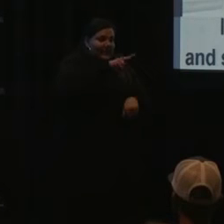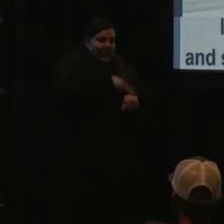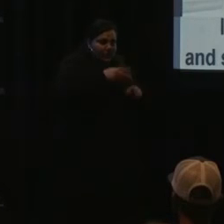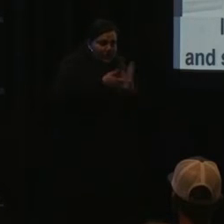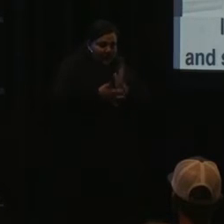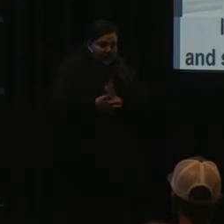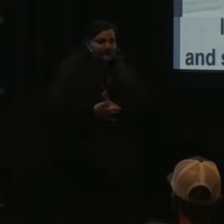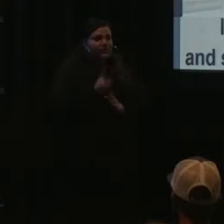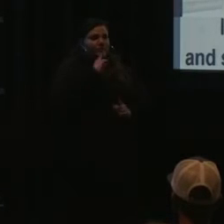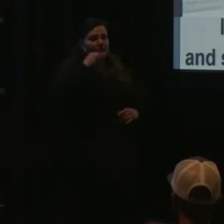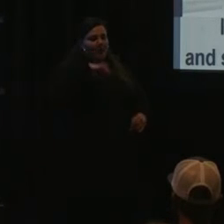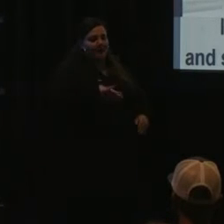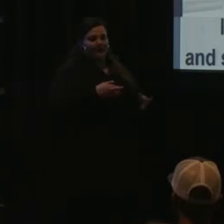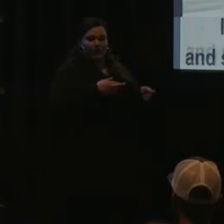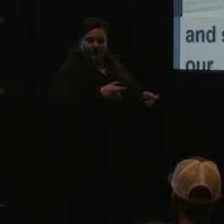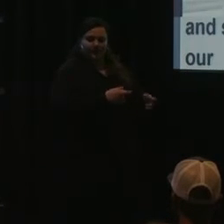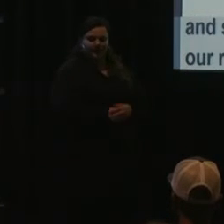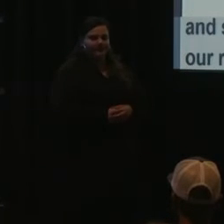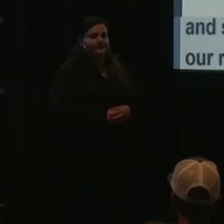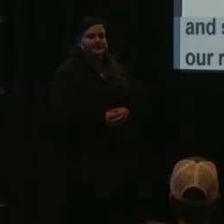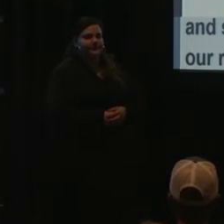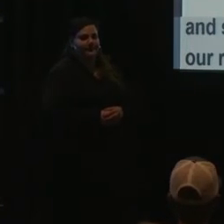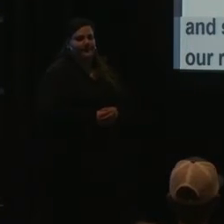that benefits our river.